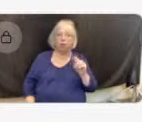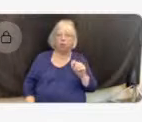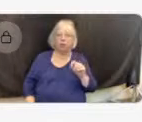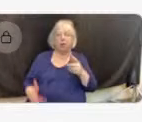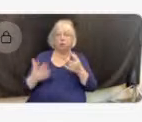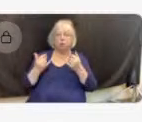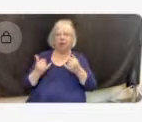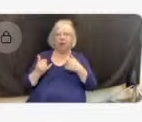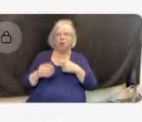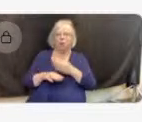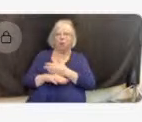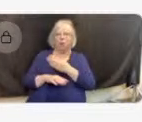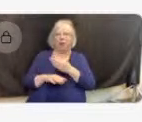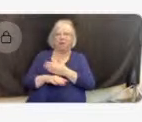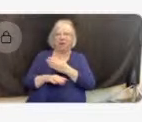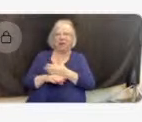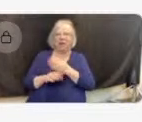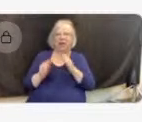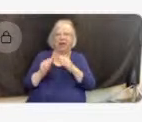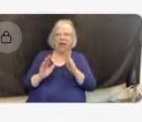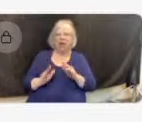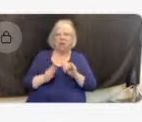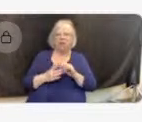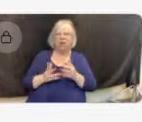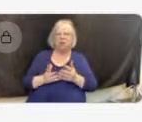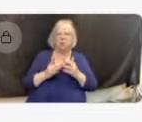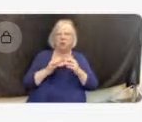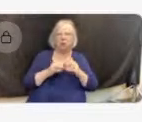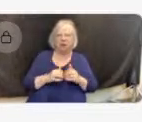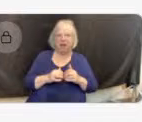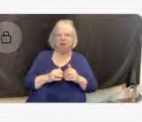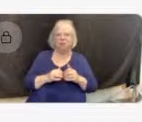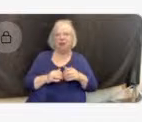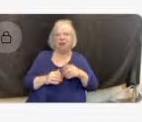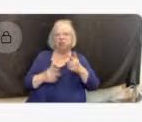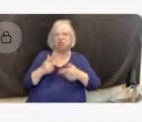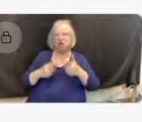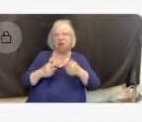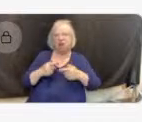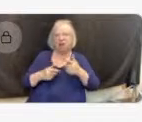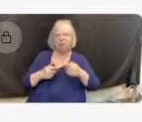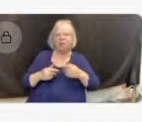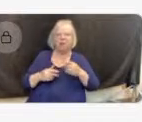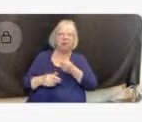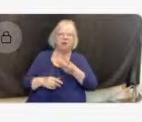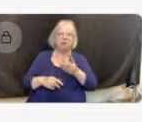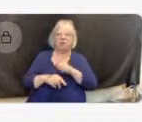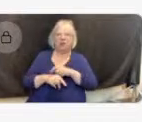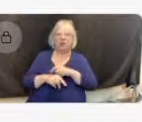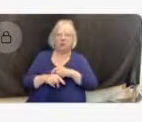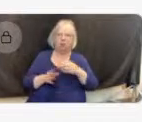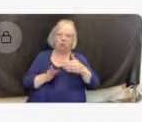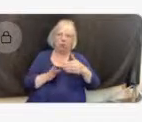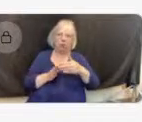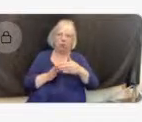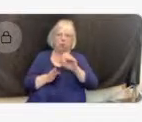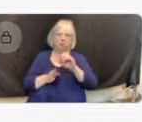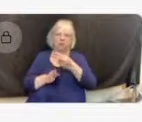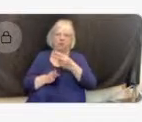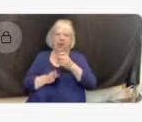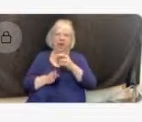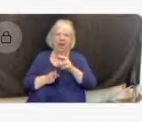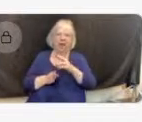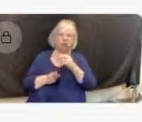renovating right now a house that was burnt and had been shot up several times on the corner of Asher and